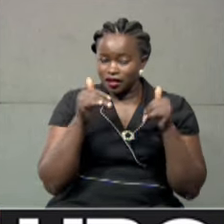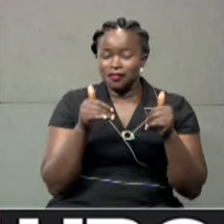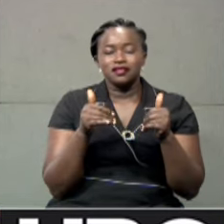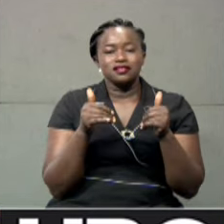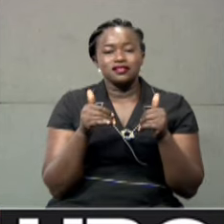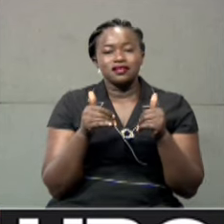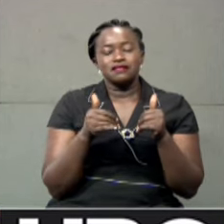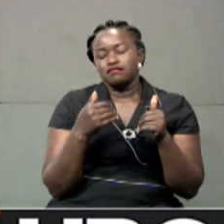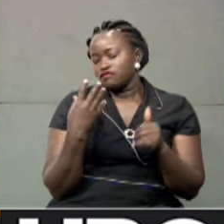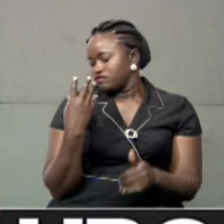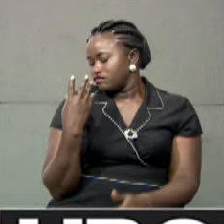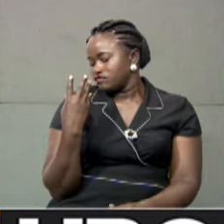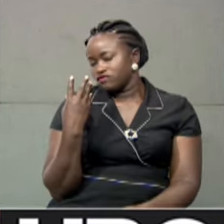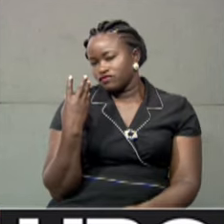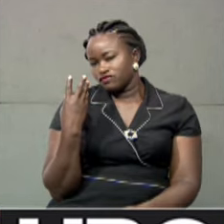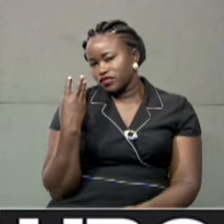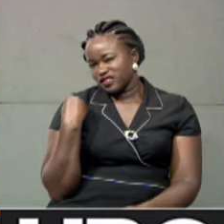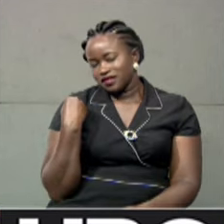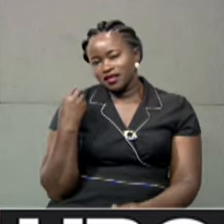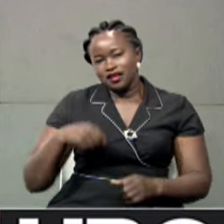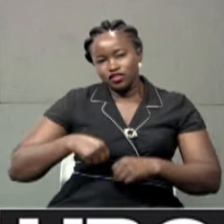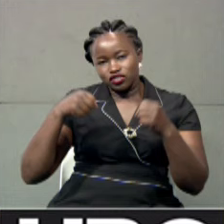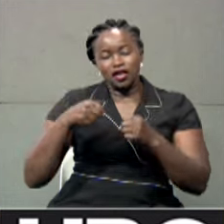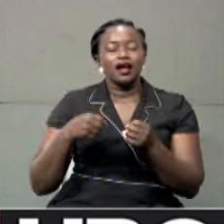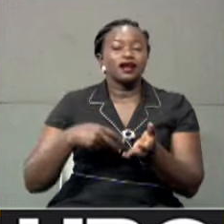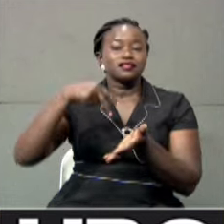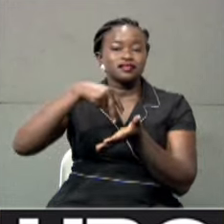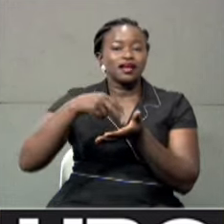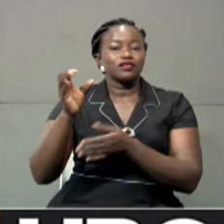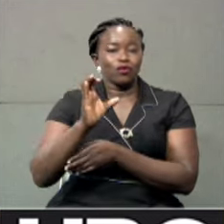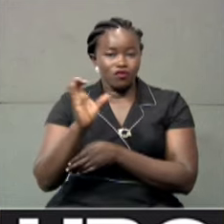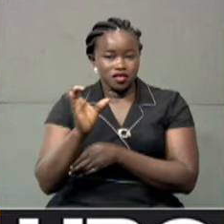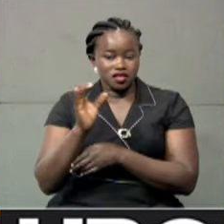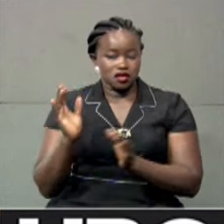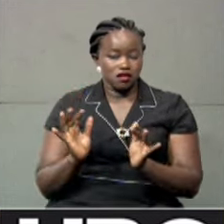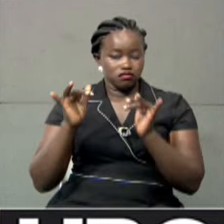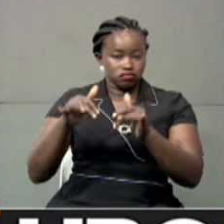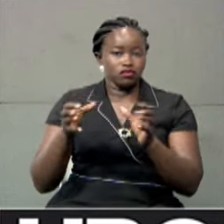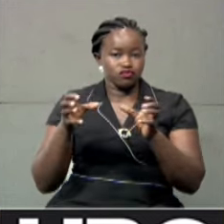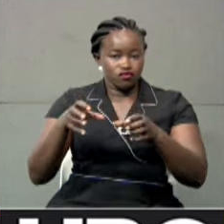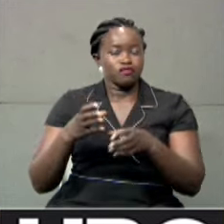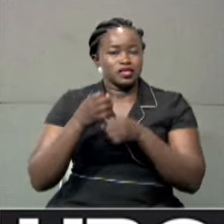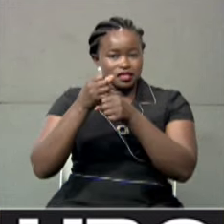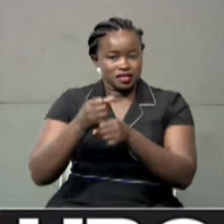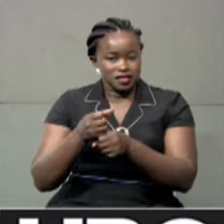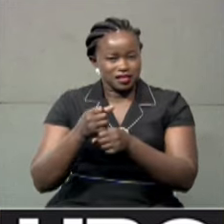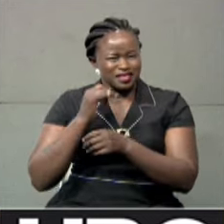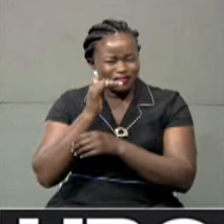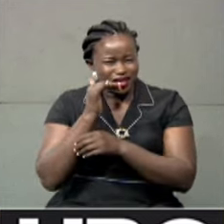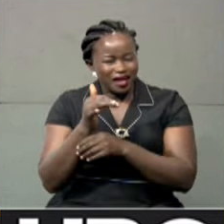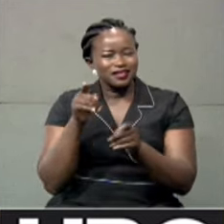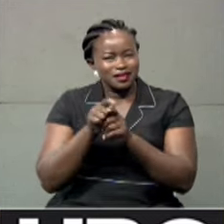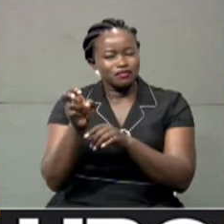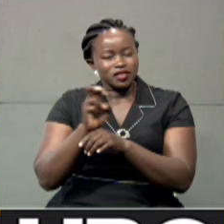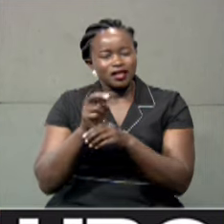who was previously chaired the Standing Committee of the Conference of the Speakers and Presiding Officers of